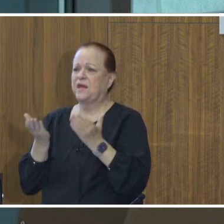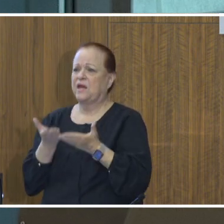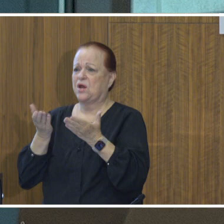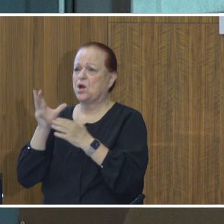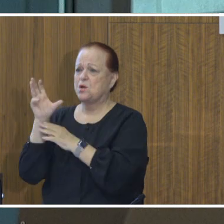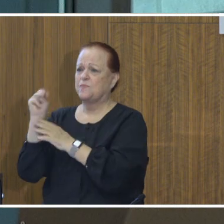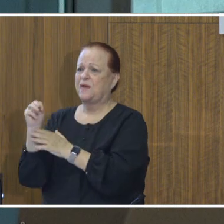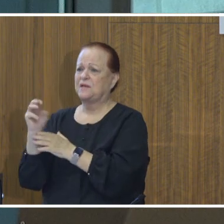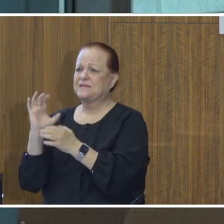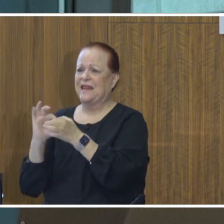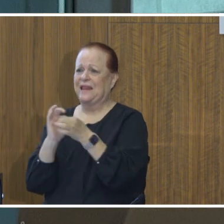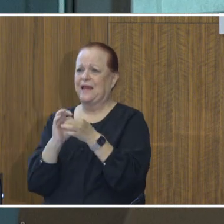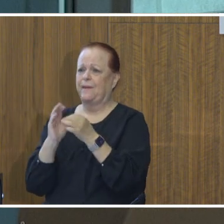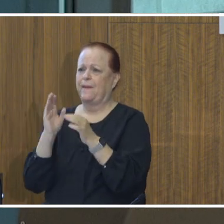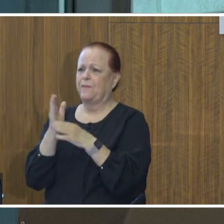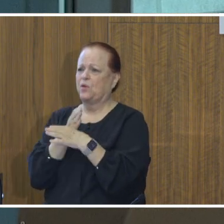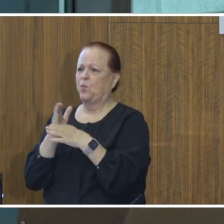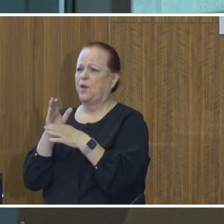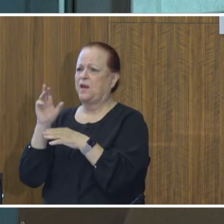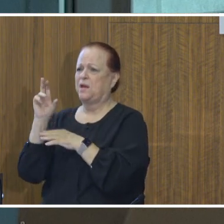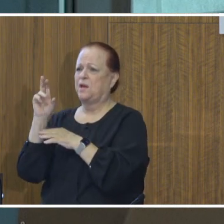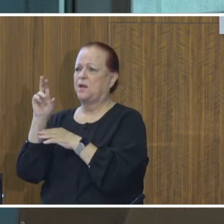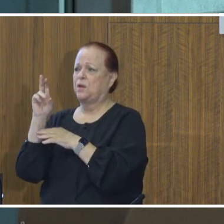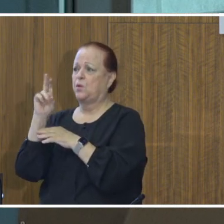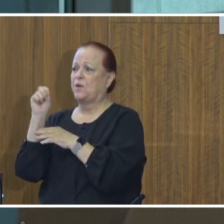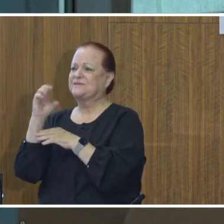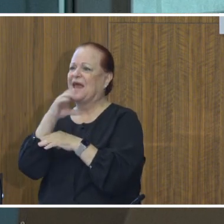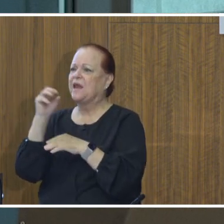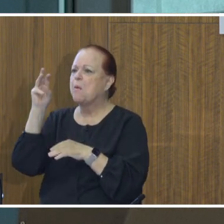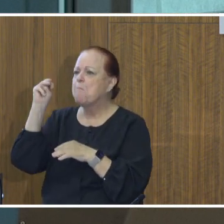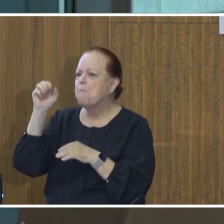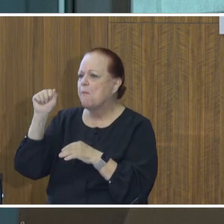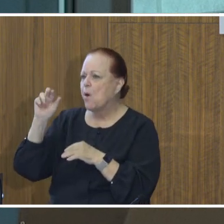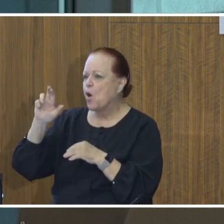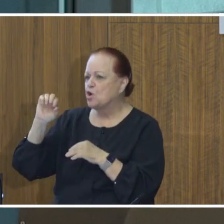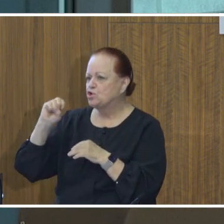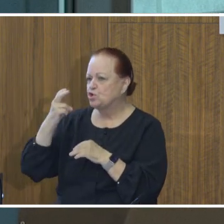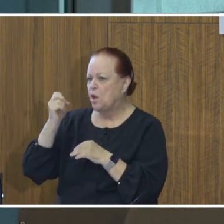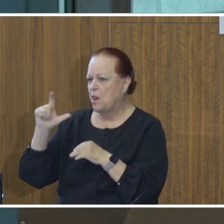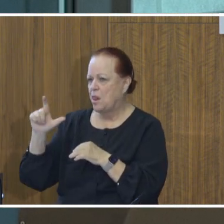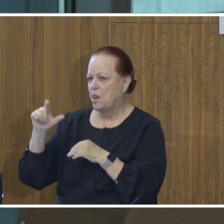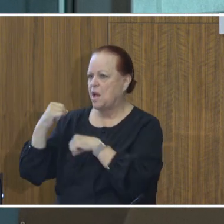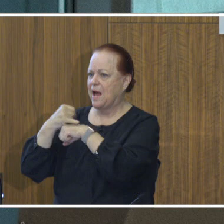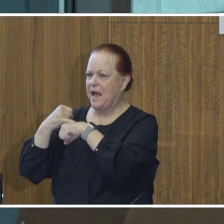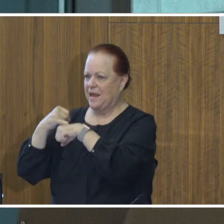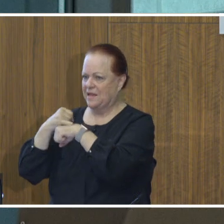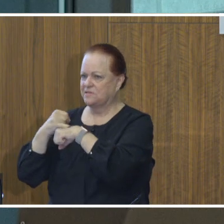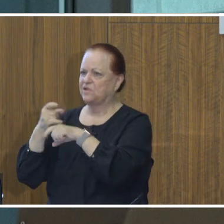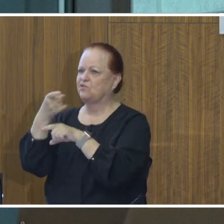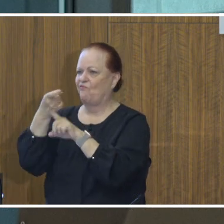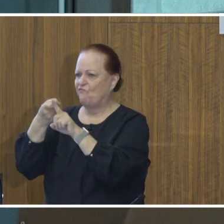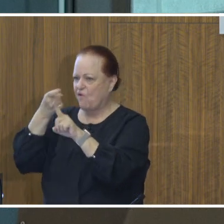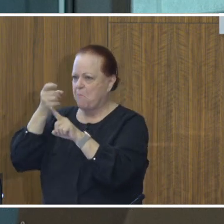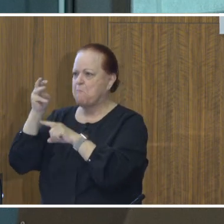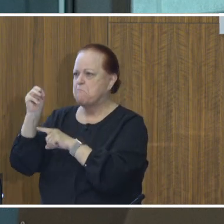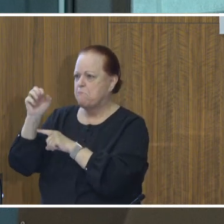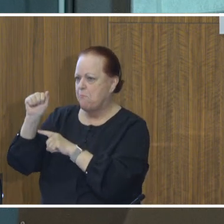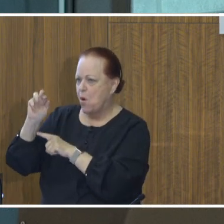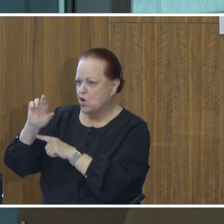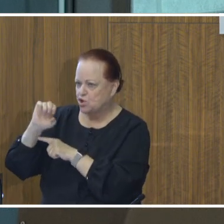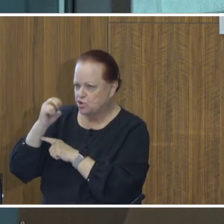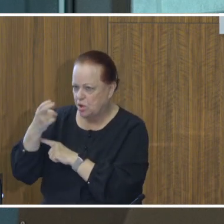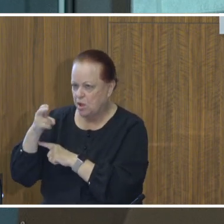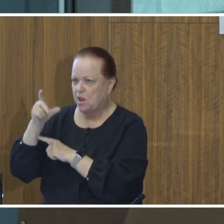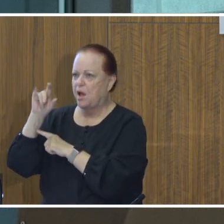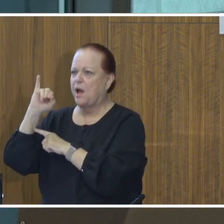the link between the U.S. and the Marshall Islands in the Pacific and has been instrumental in combating healthcare